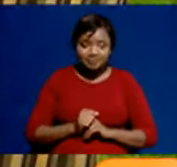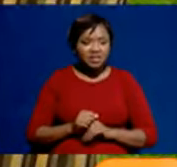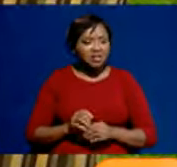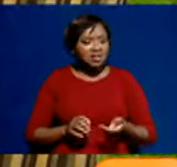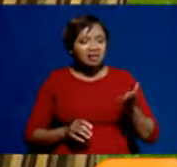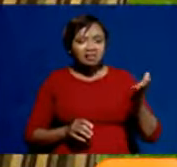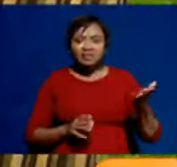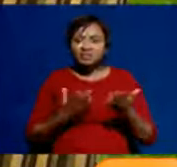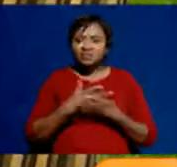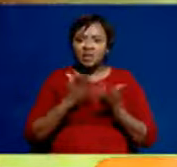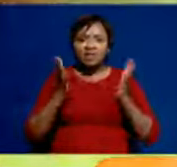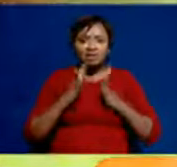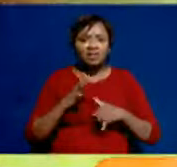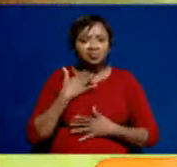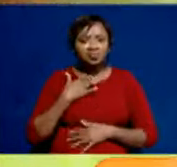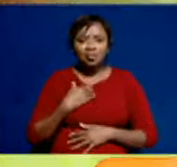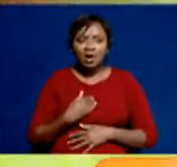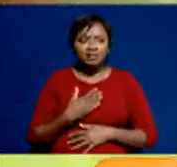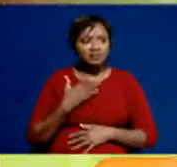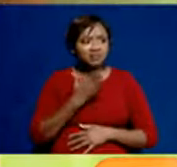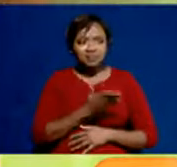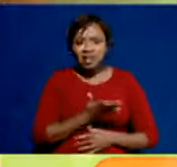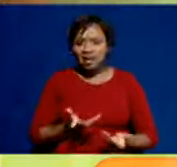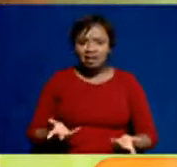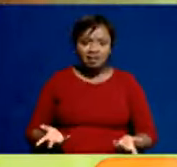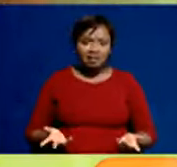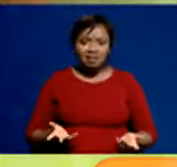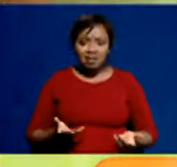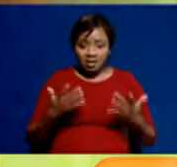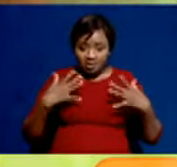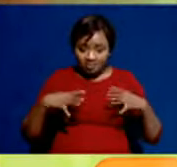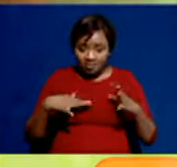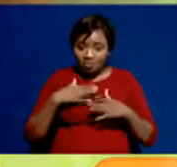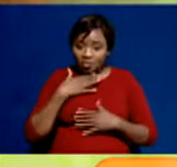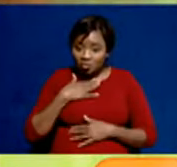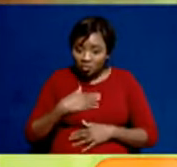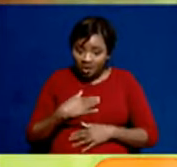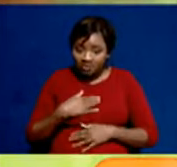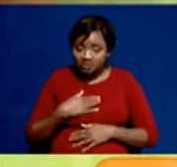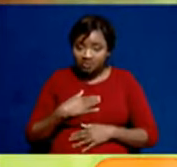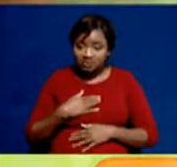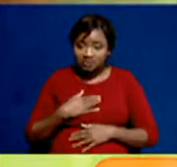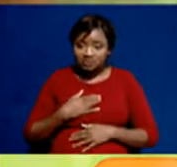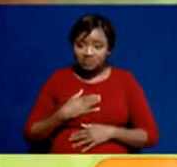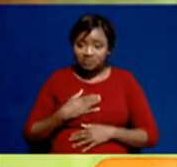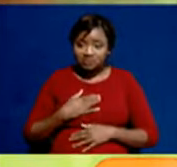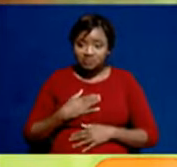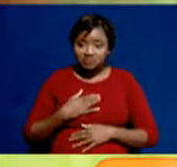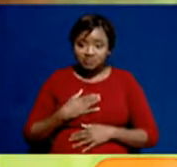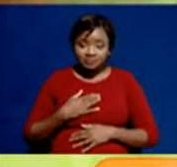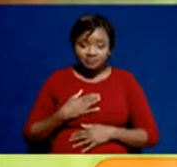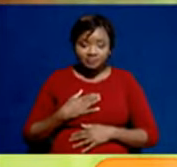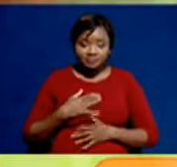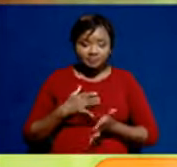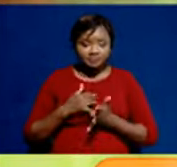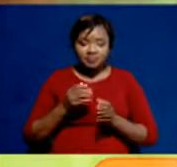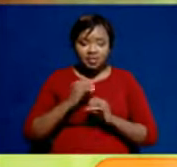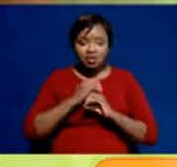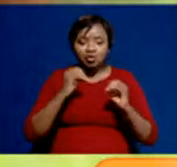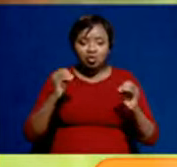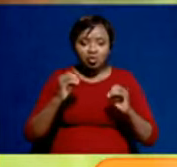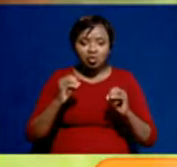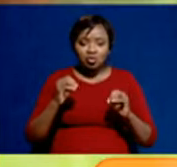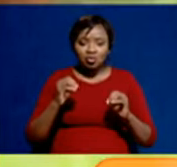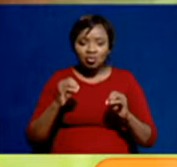willing. And the willing, at the present, no caucus has ever taken all